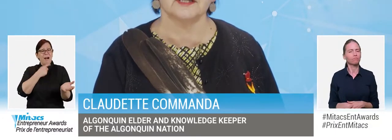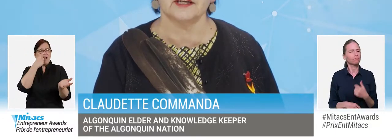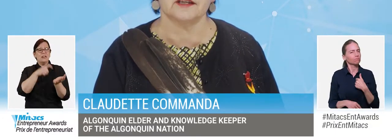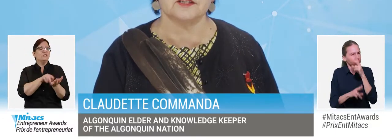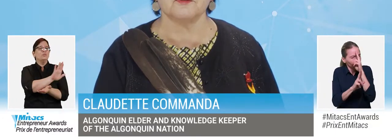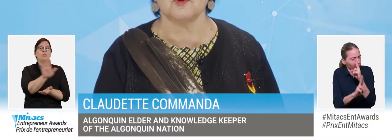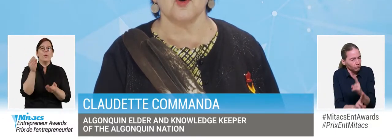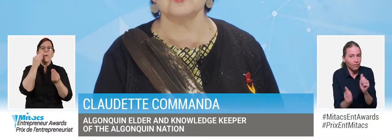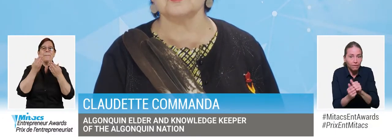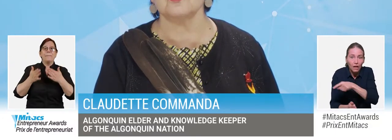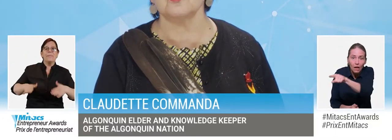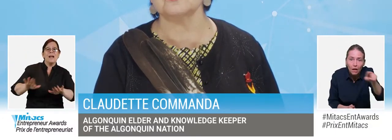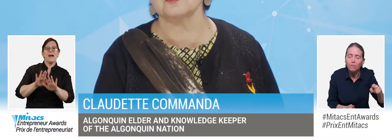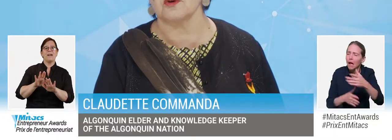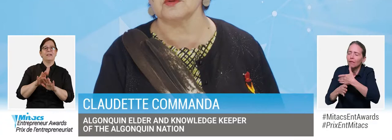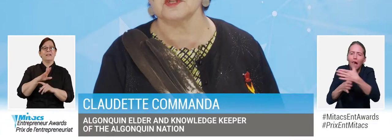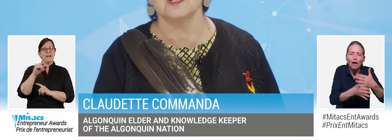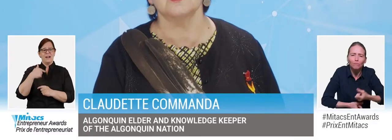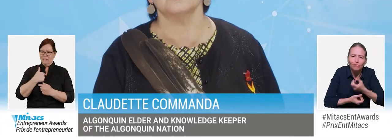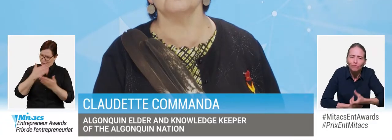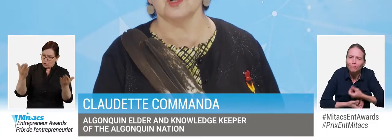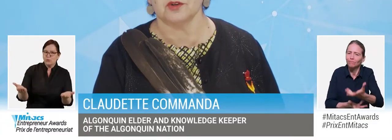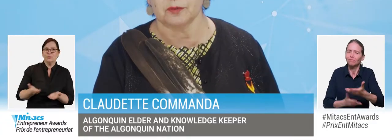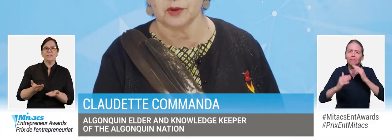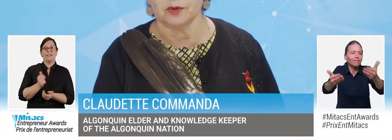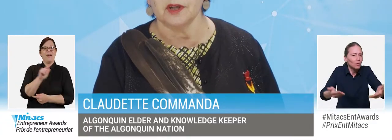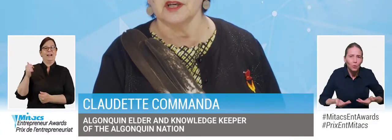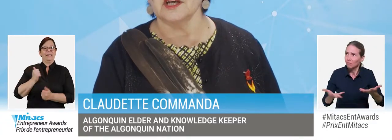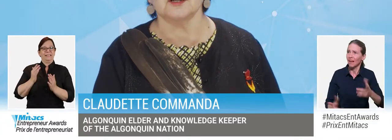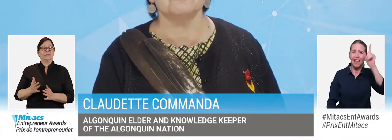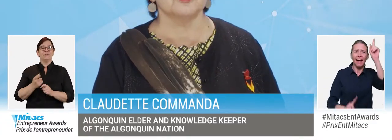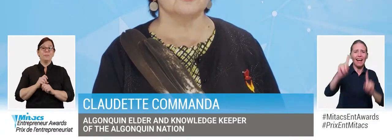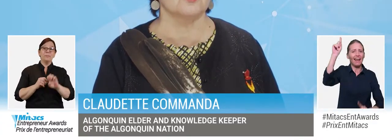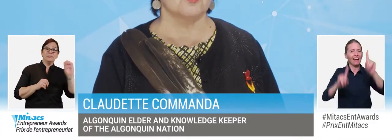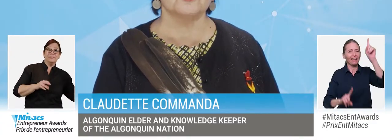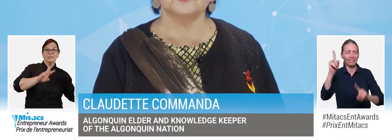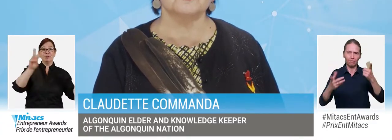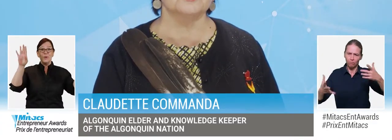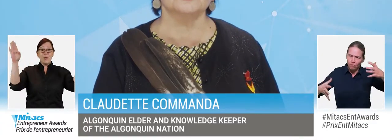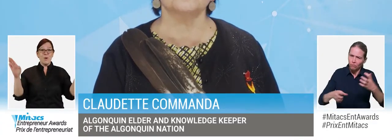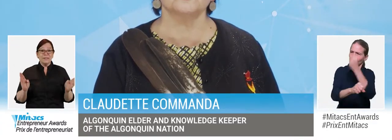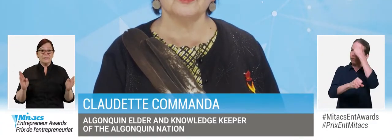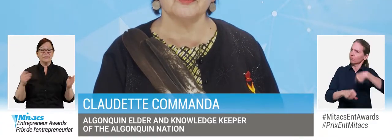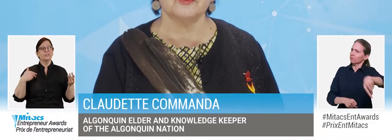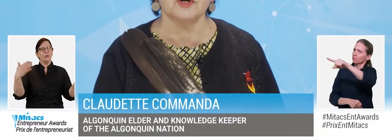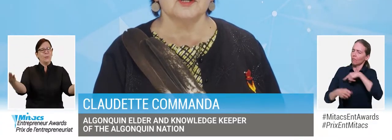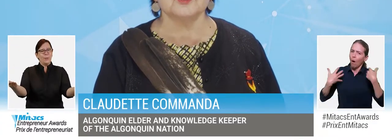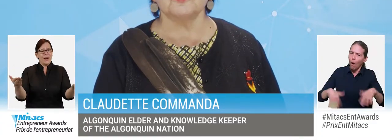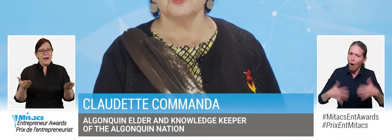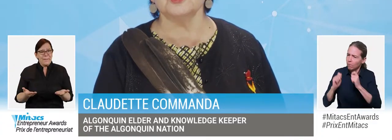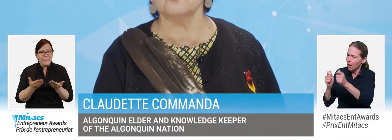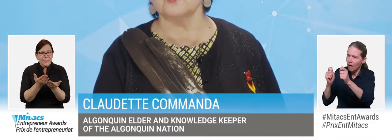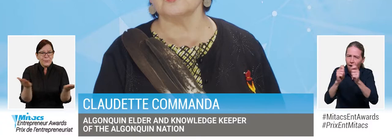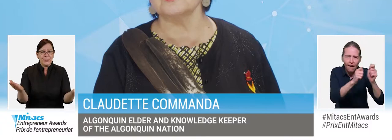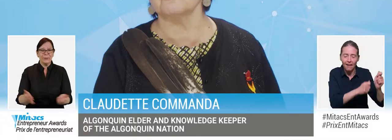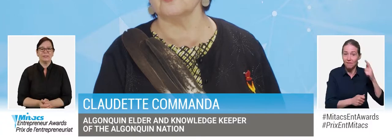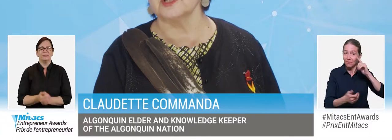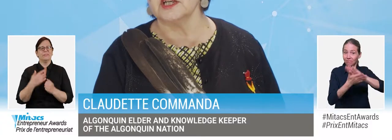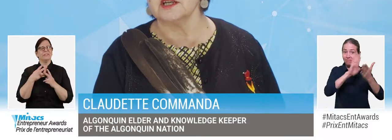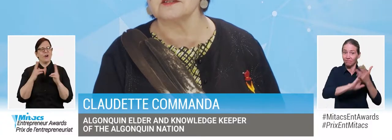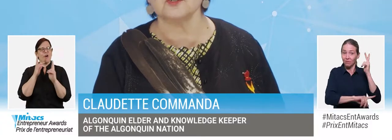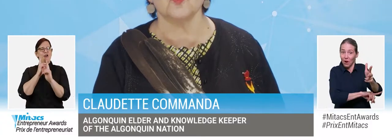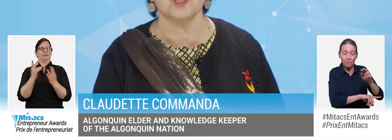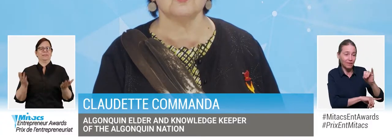all Canadians from coast to coast to coast. I welcome you. And I'm very honored to be here with you, to bring you words